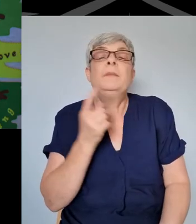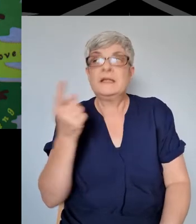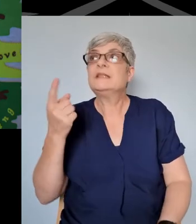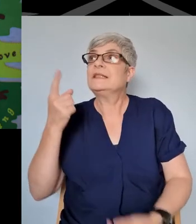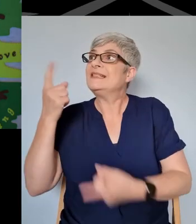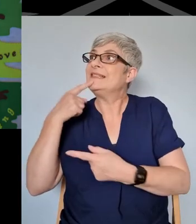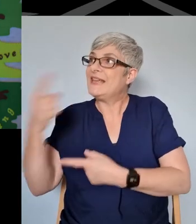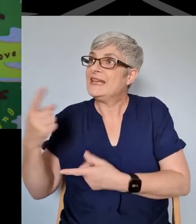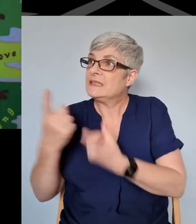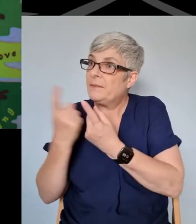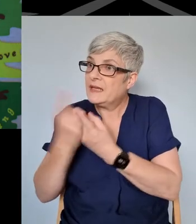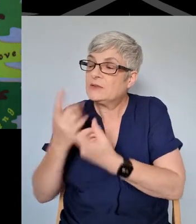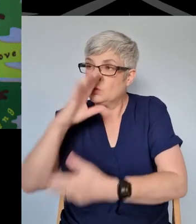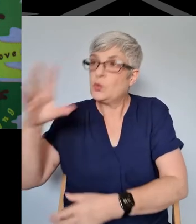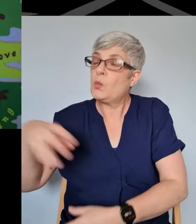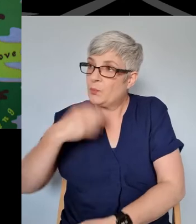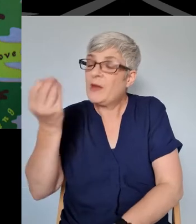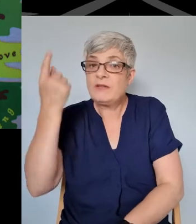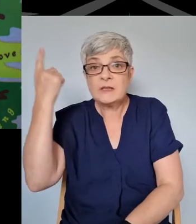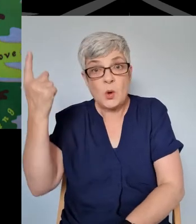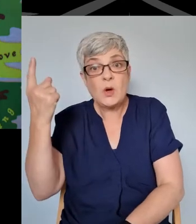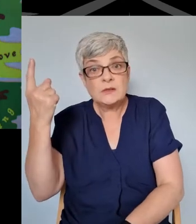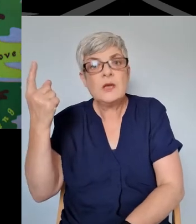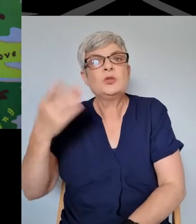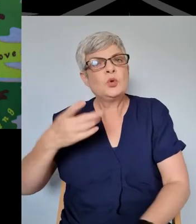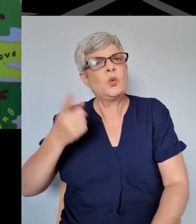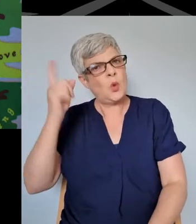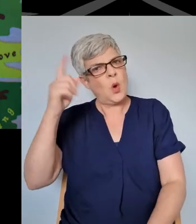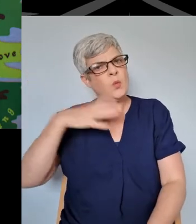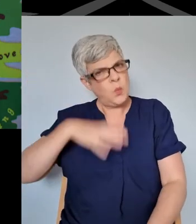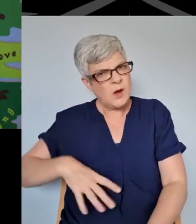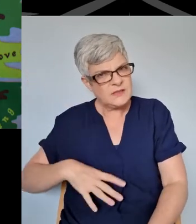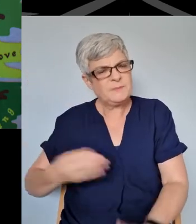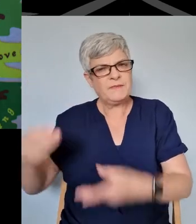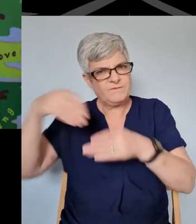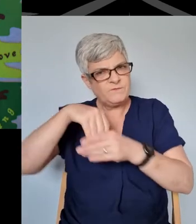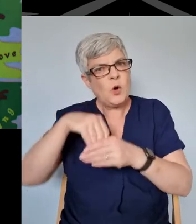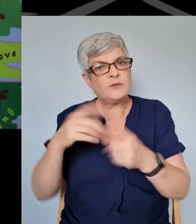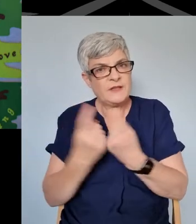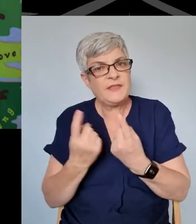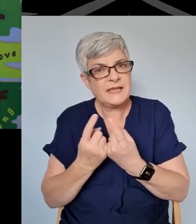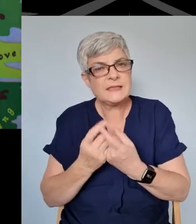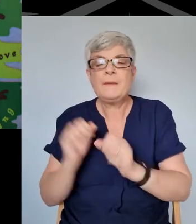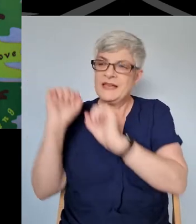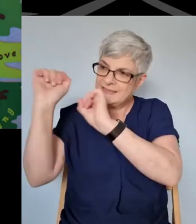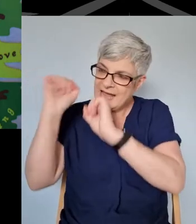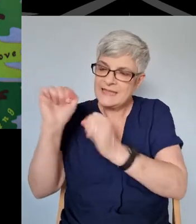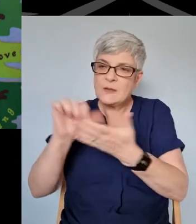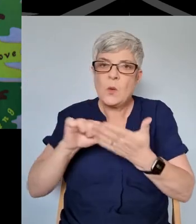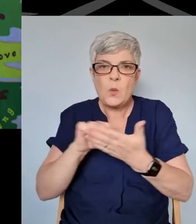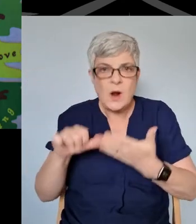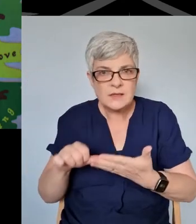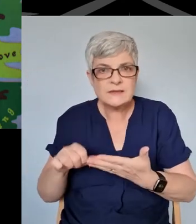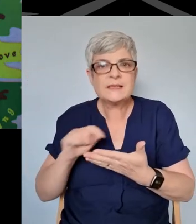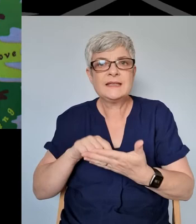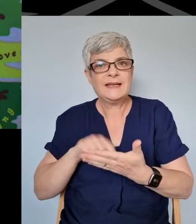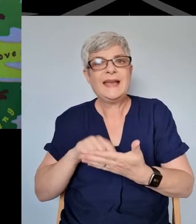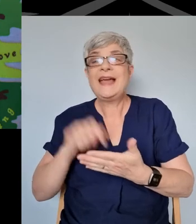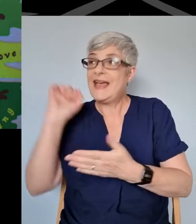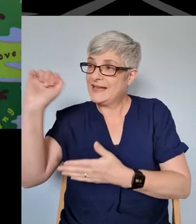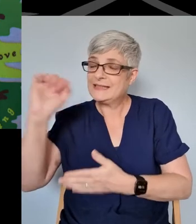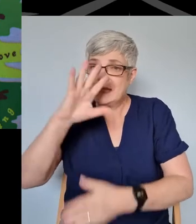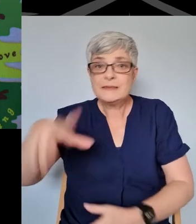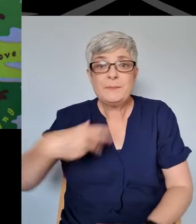Himself. So then God wants us to be part of things, but it's His Word, it's His Spirit that make the difference.